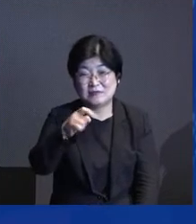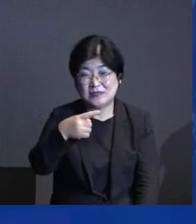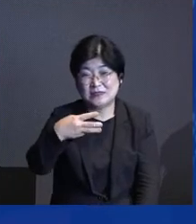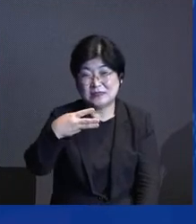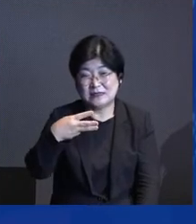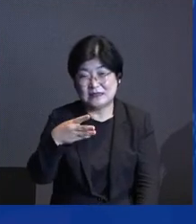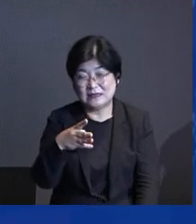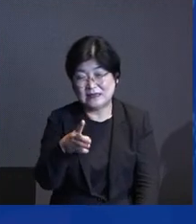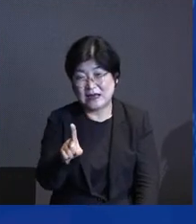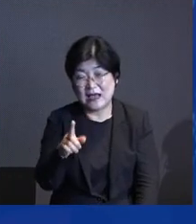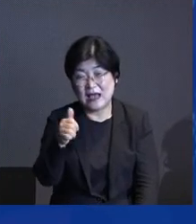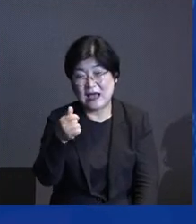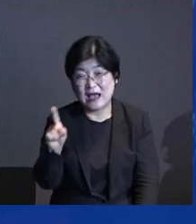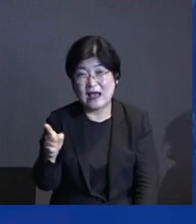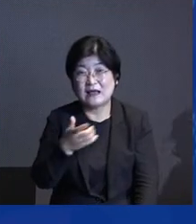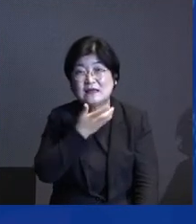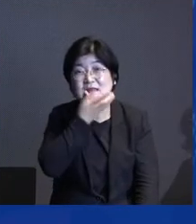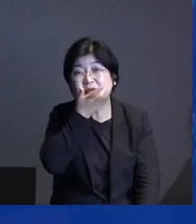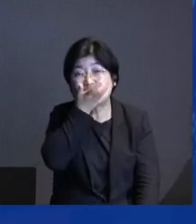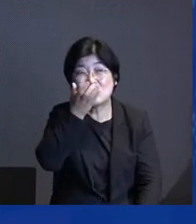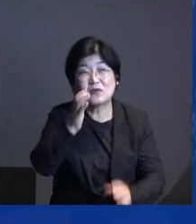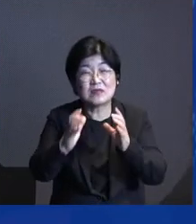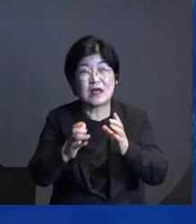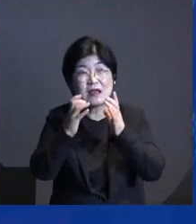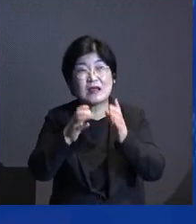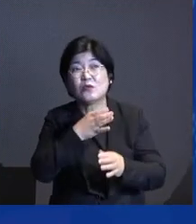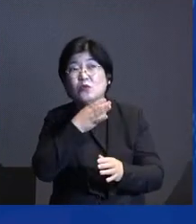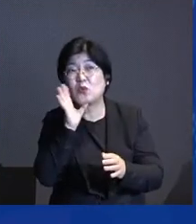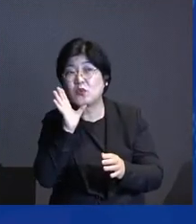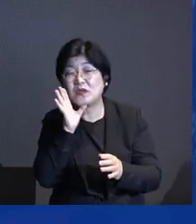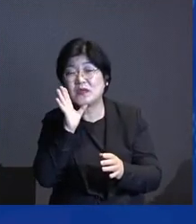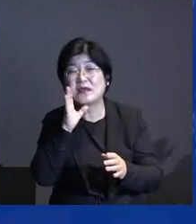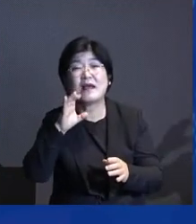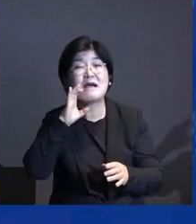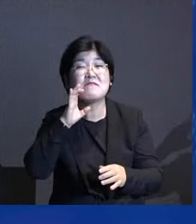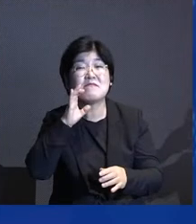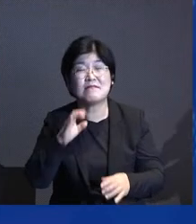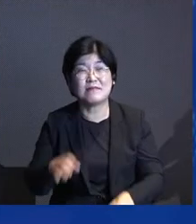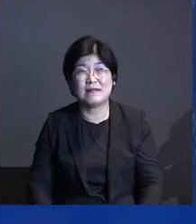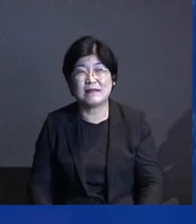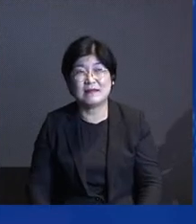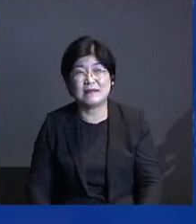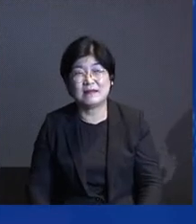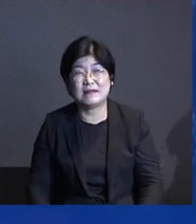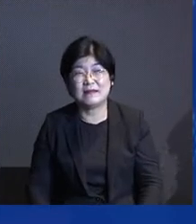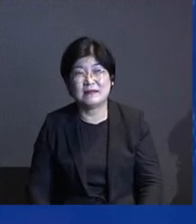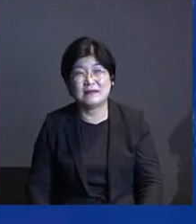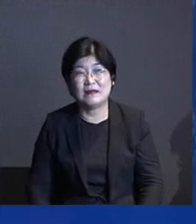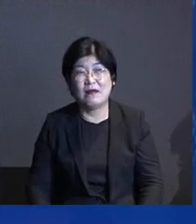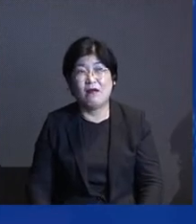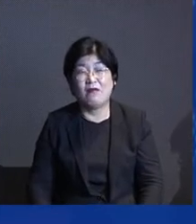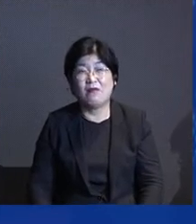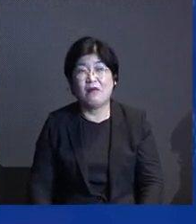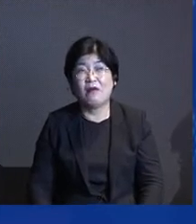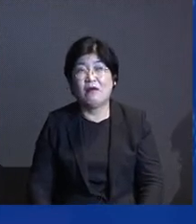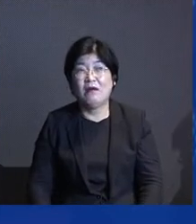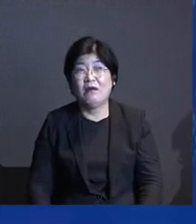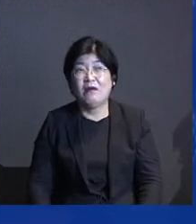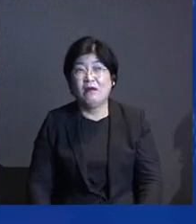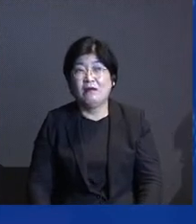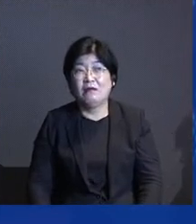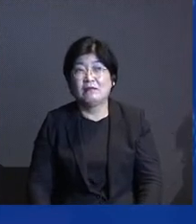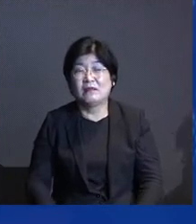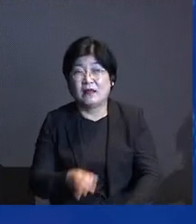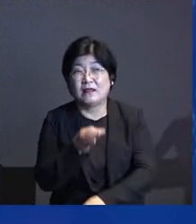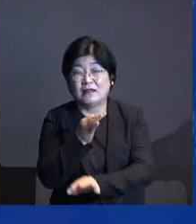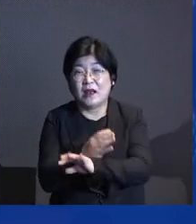Republic that have organized a kind of informal chat or storytelling meeting